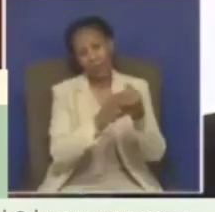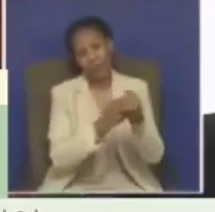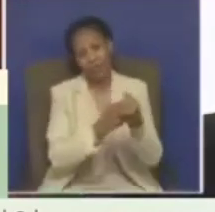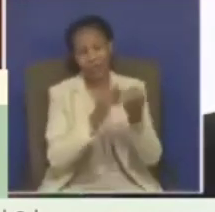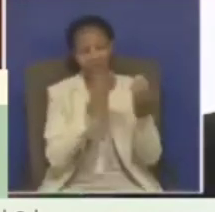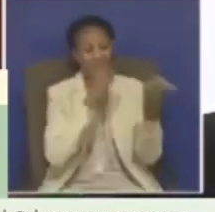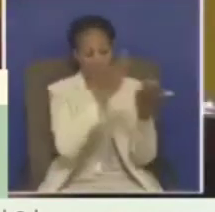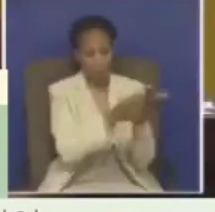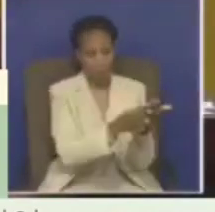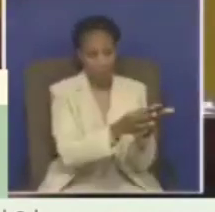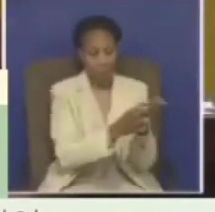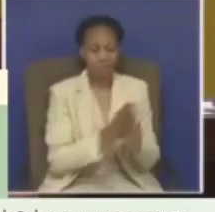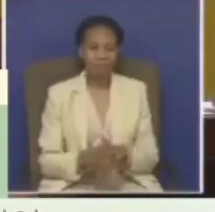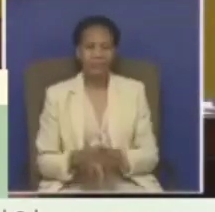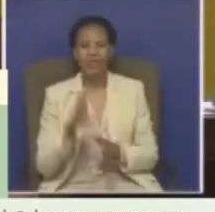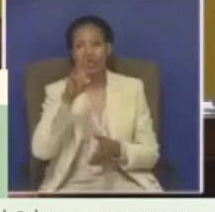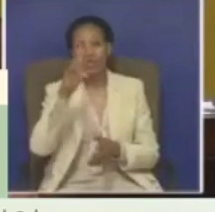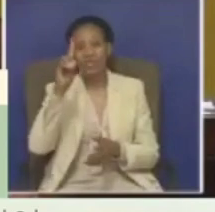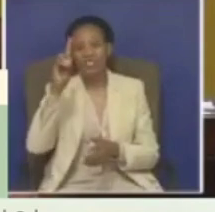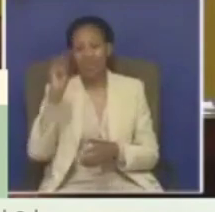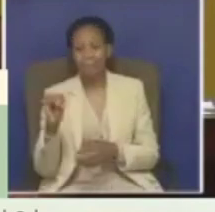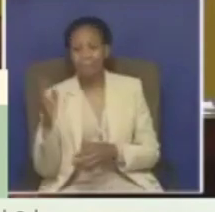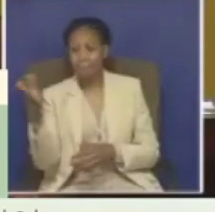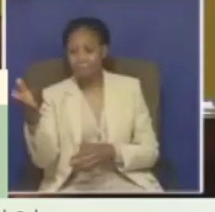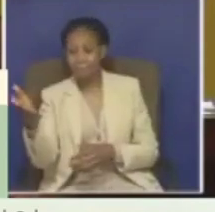The UDM.